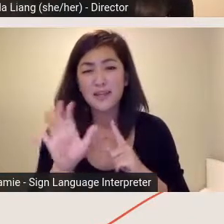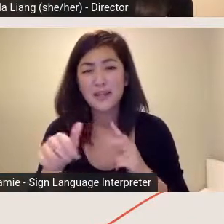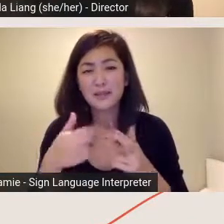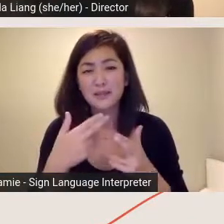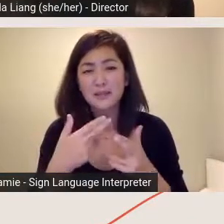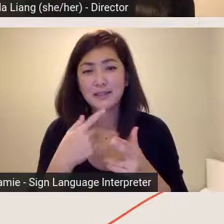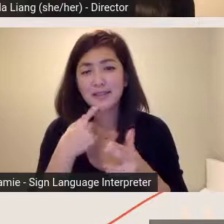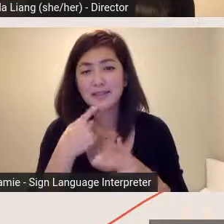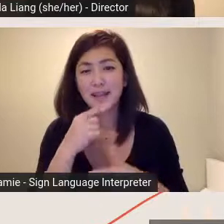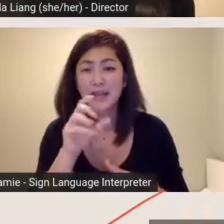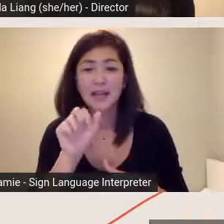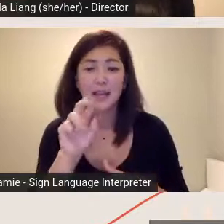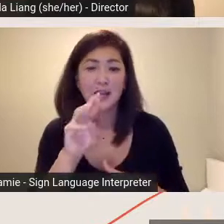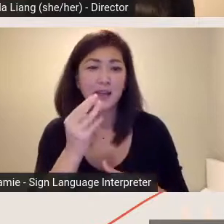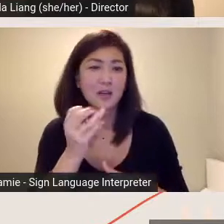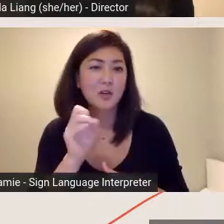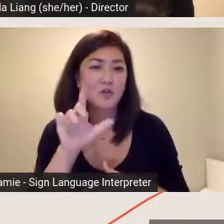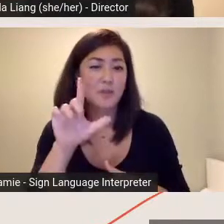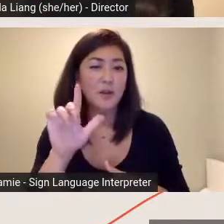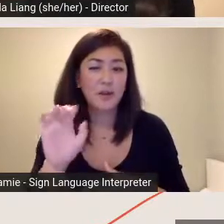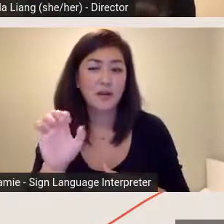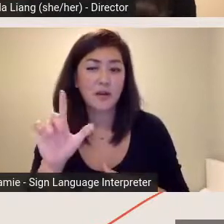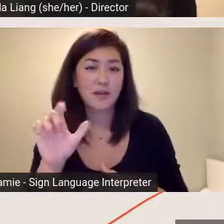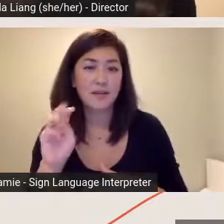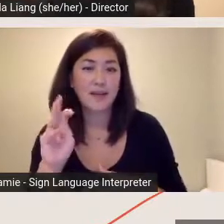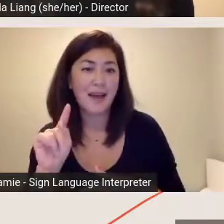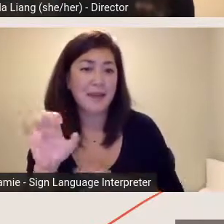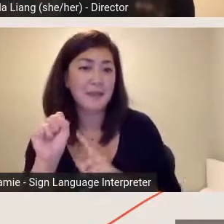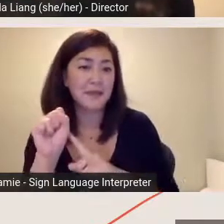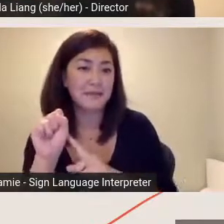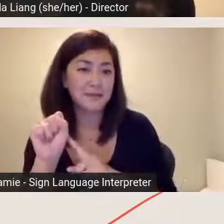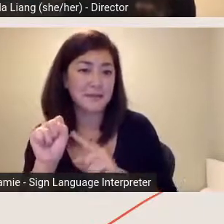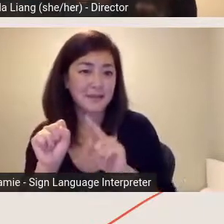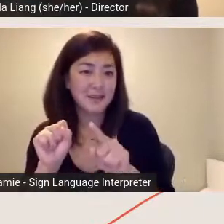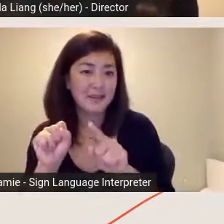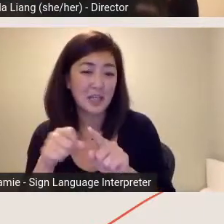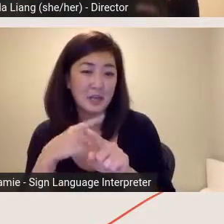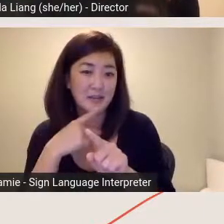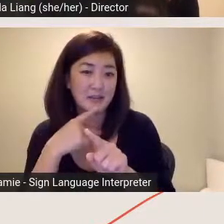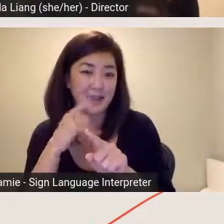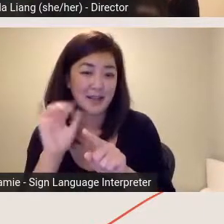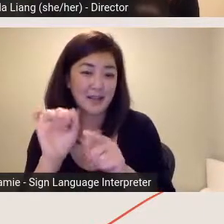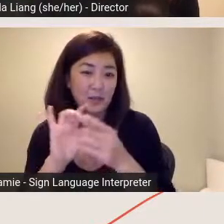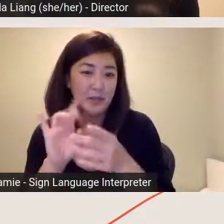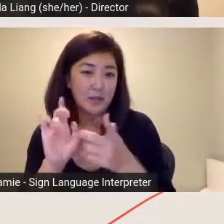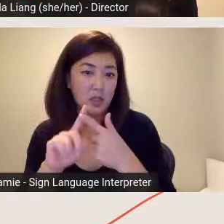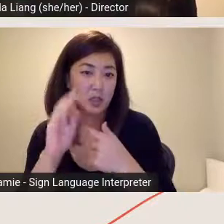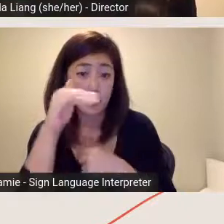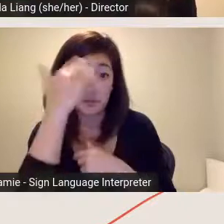elements in the city when talking about the Black community, or you could read it as he was talking, that he was talking about the Black community.